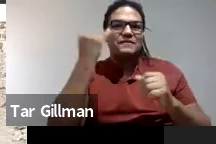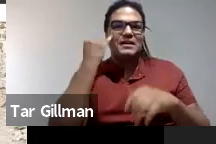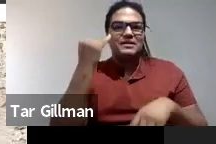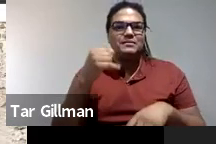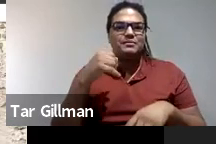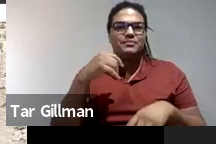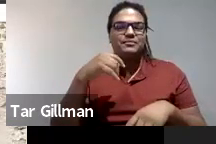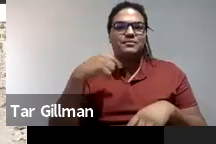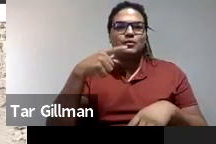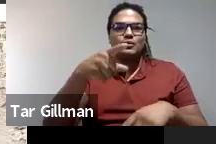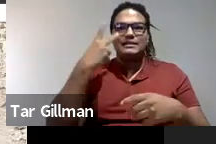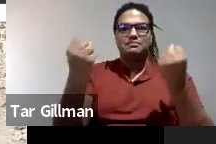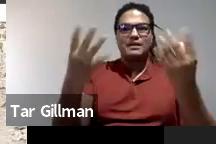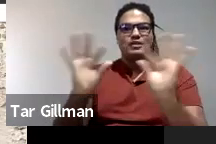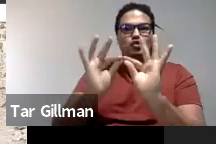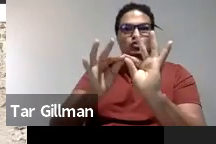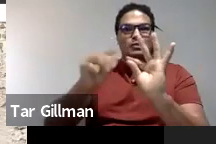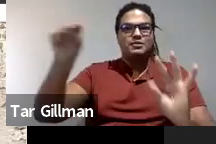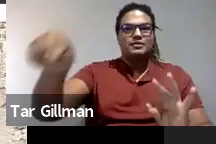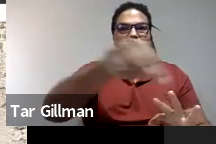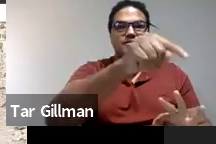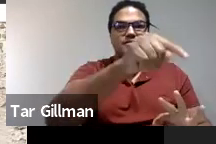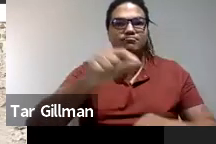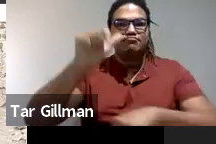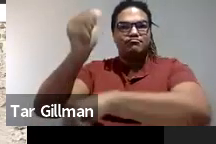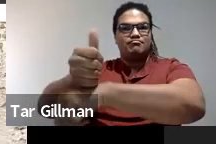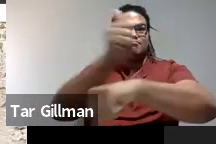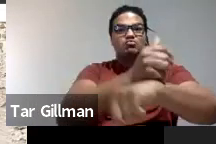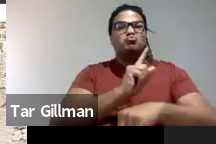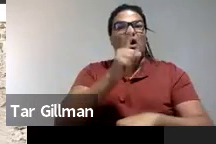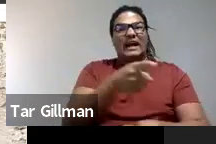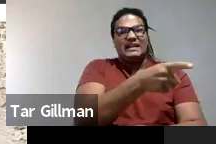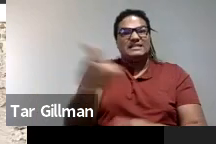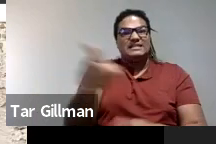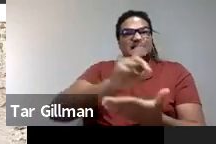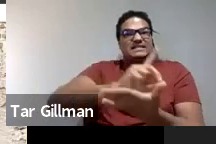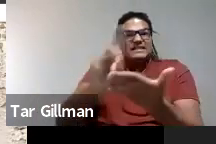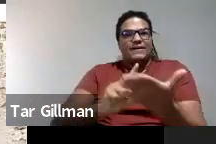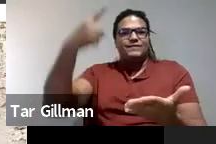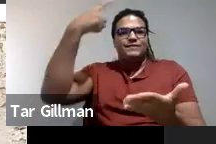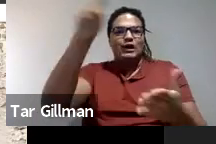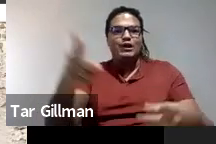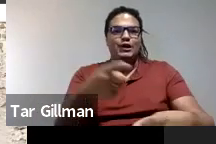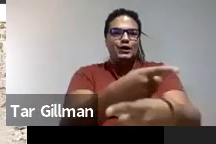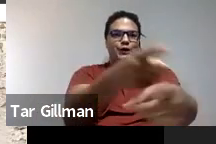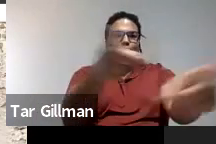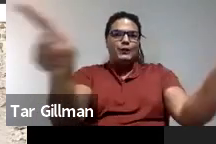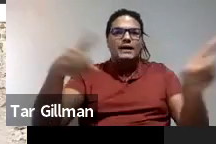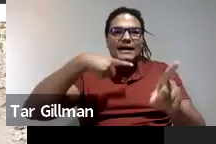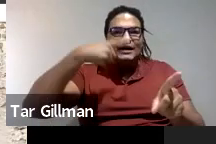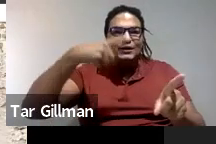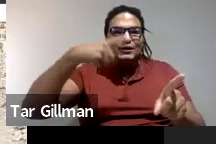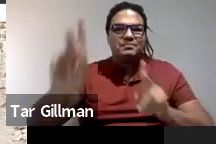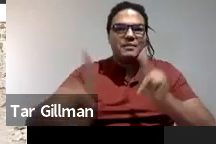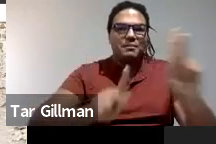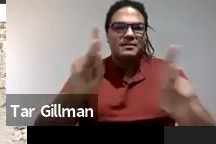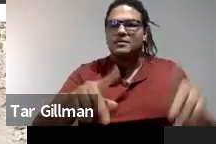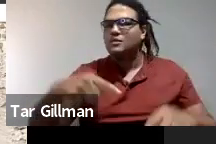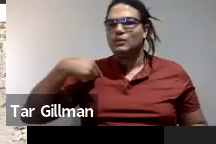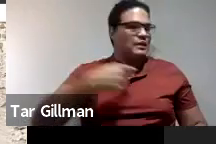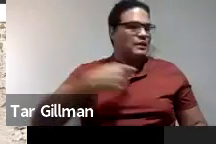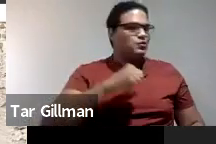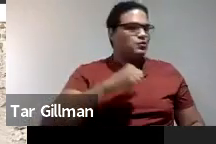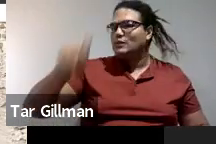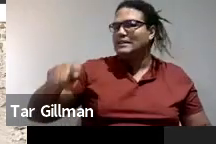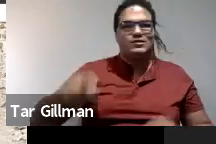needs. You know, a little bit of a funny story, you'll see a lot of interpreters. And really, those interpreters are designed